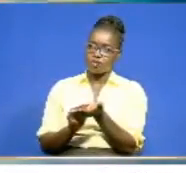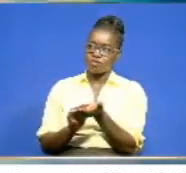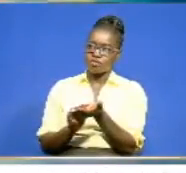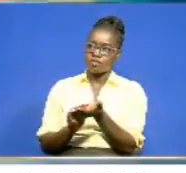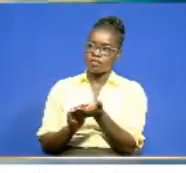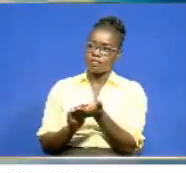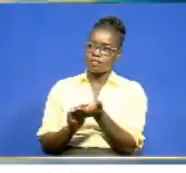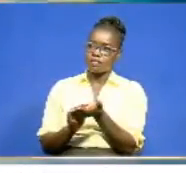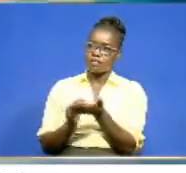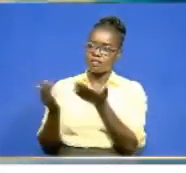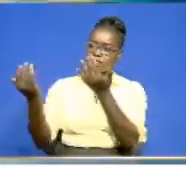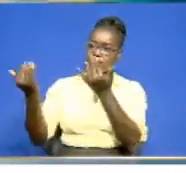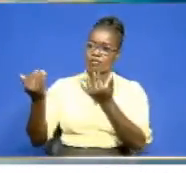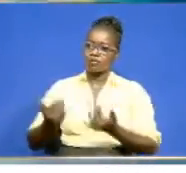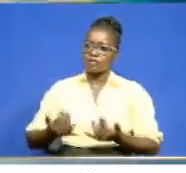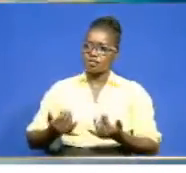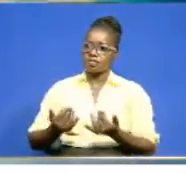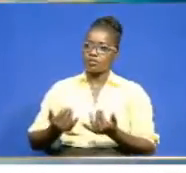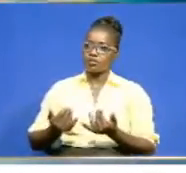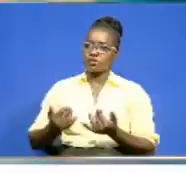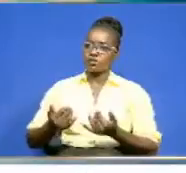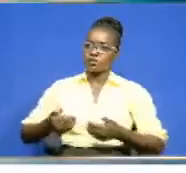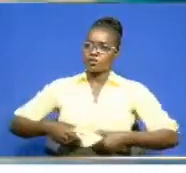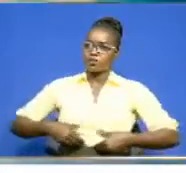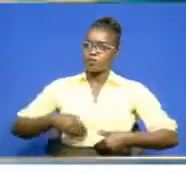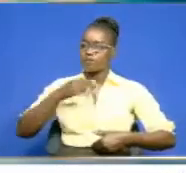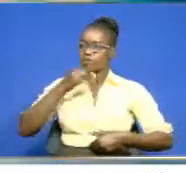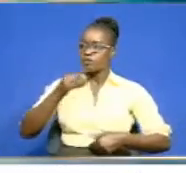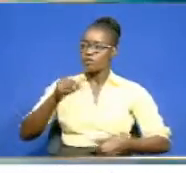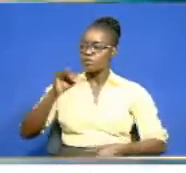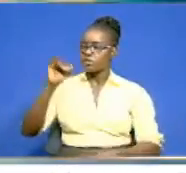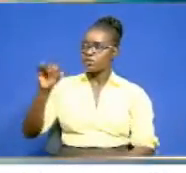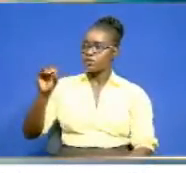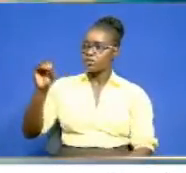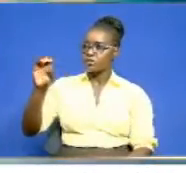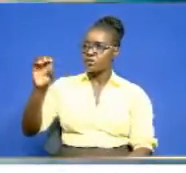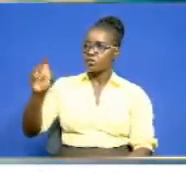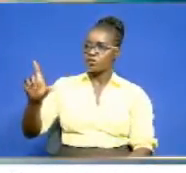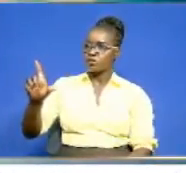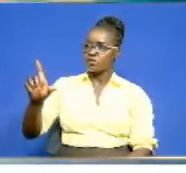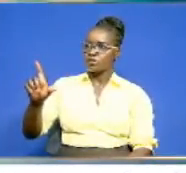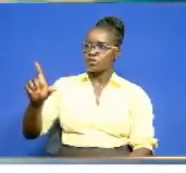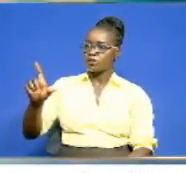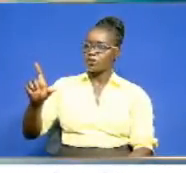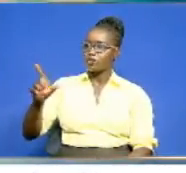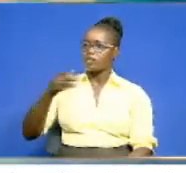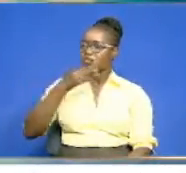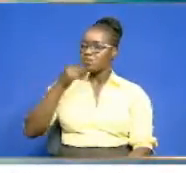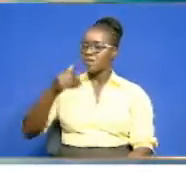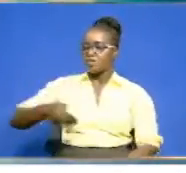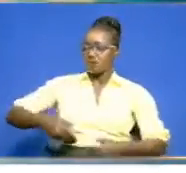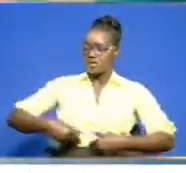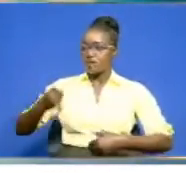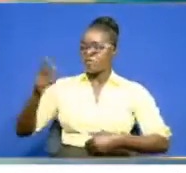I commend the bringing of this young man called Joel Owich. He's a young man, he's 25 years. So